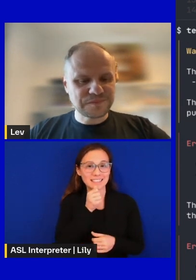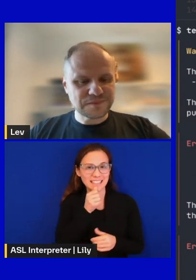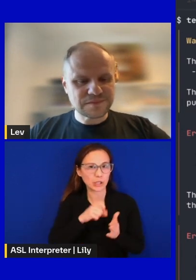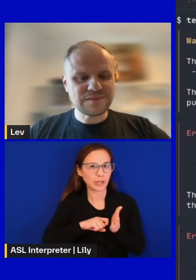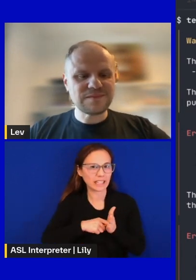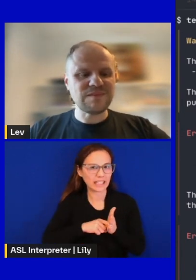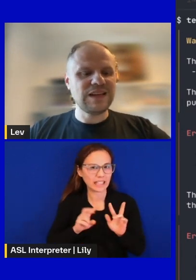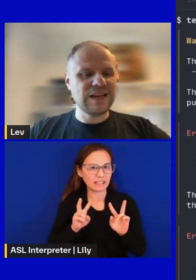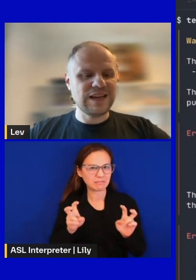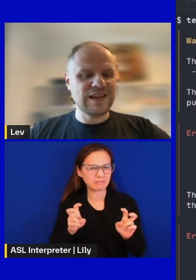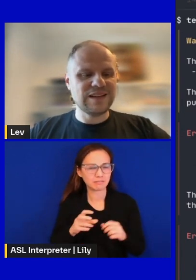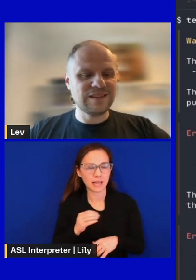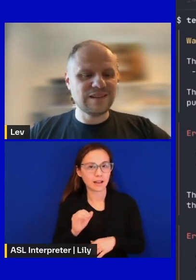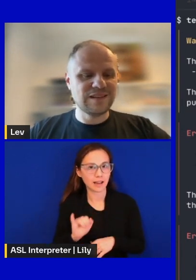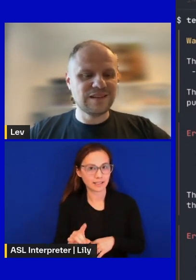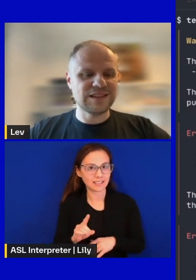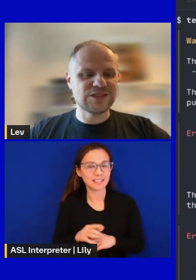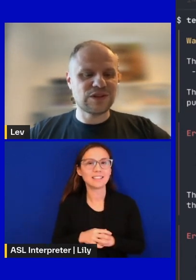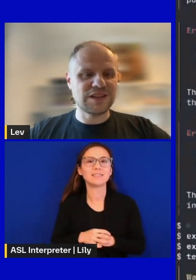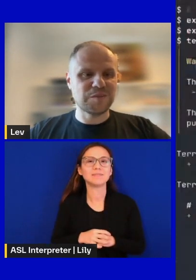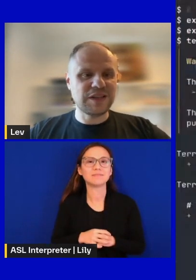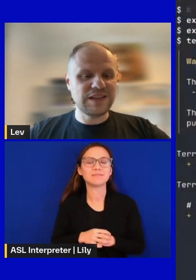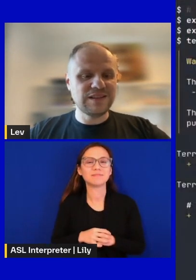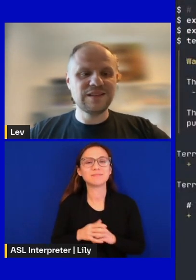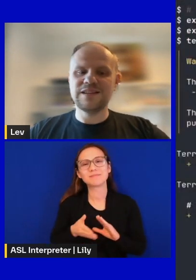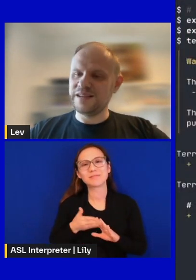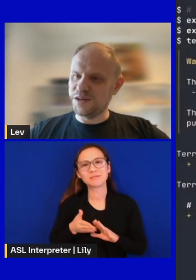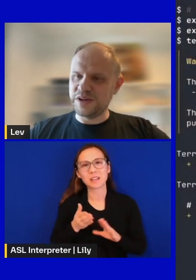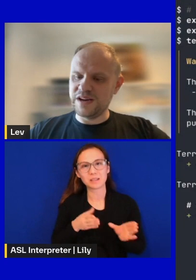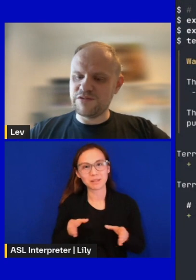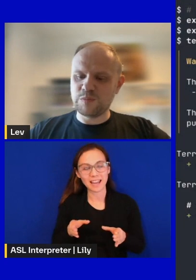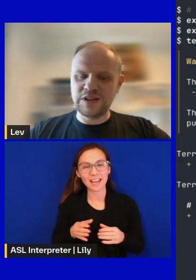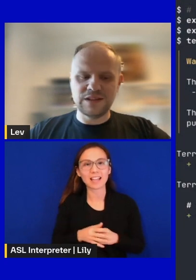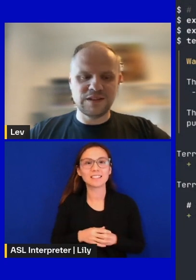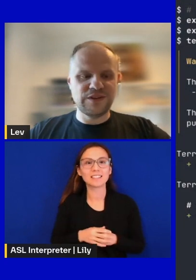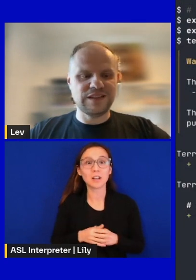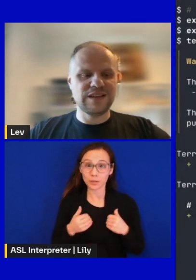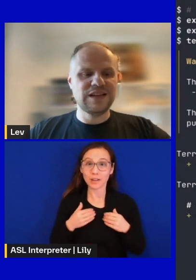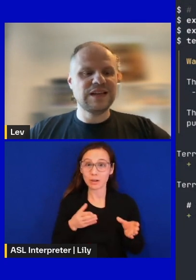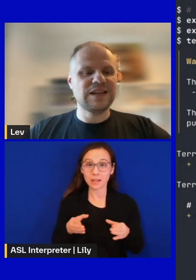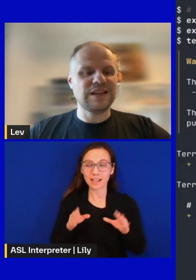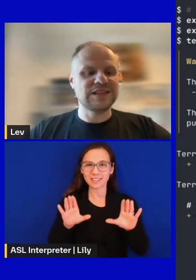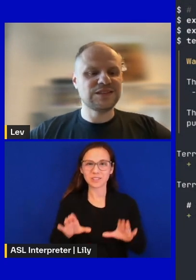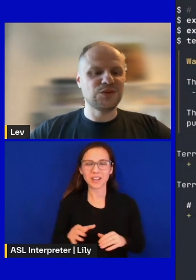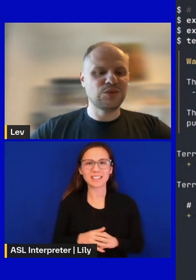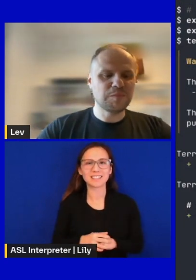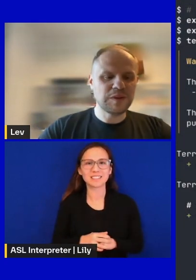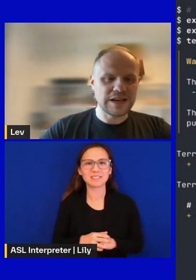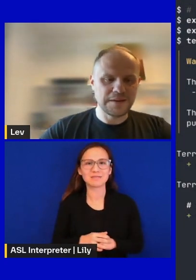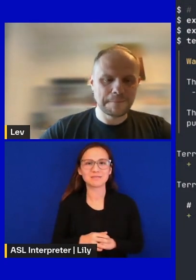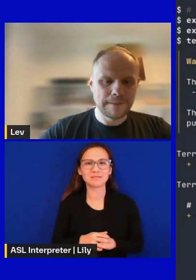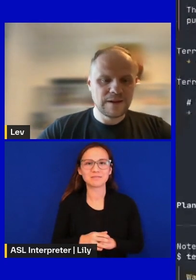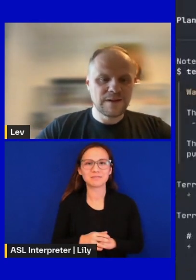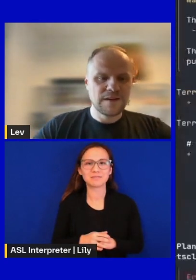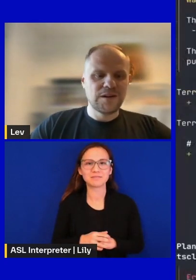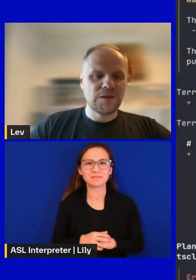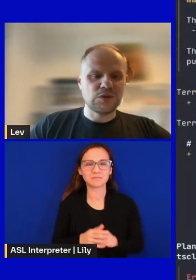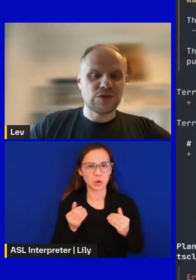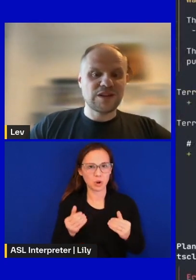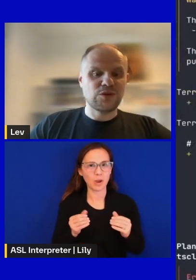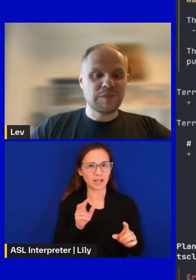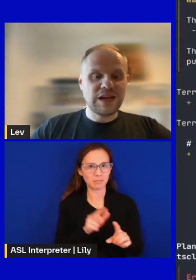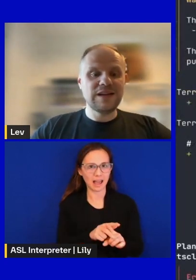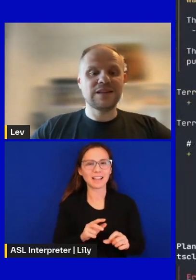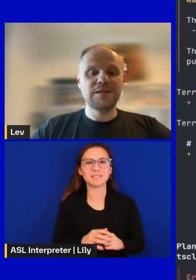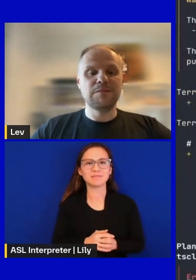ID, and let's run the plan, and we have our plan. Great. Let's do the apply. We're